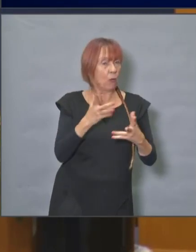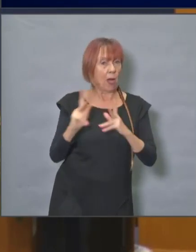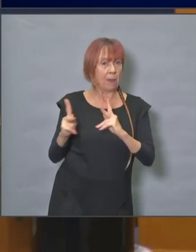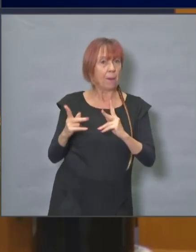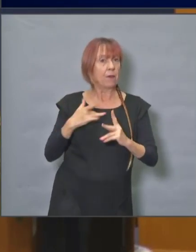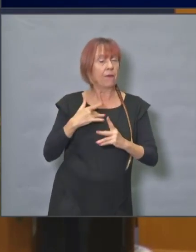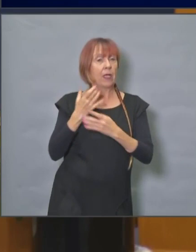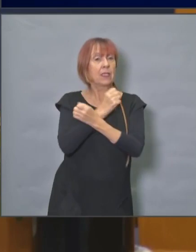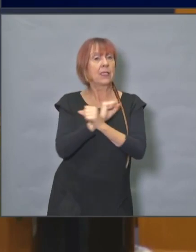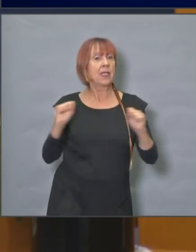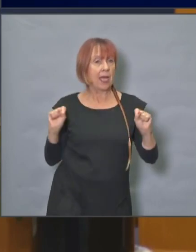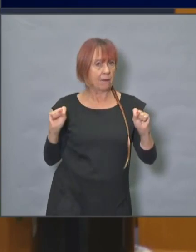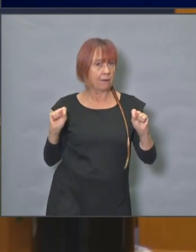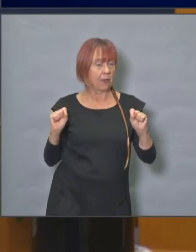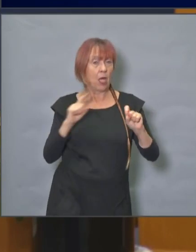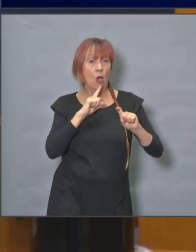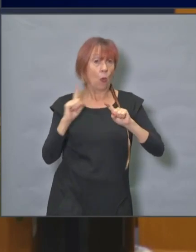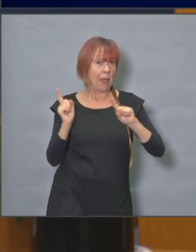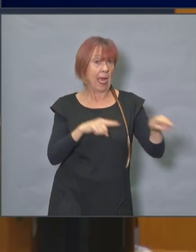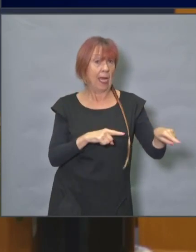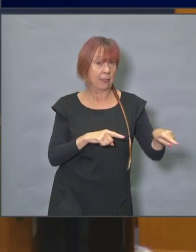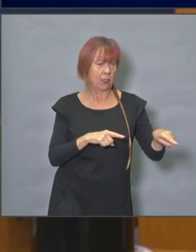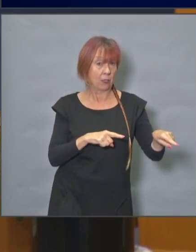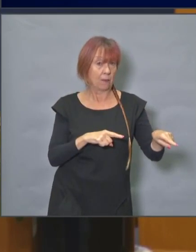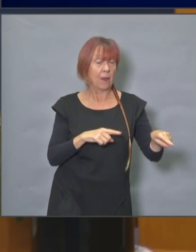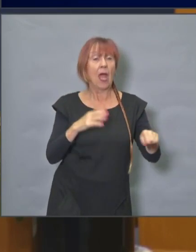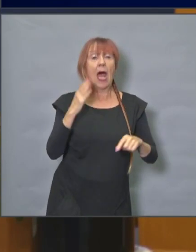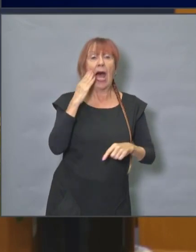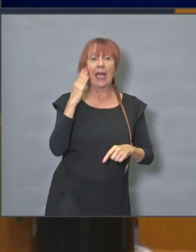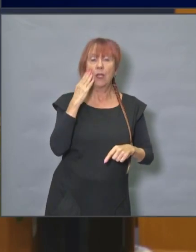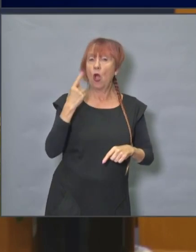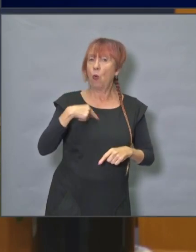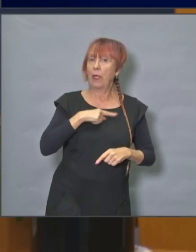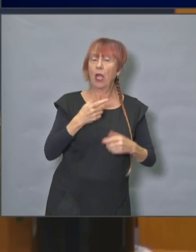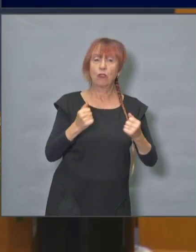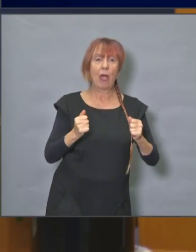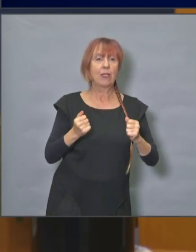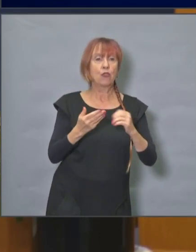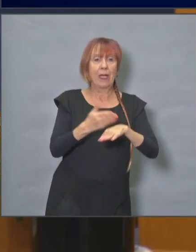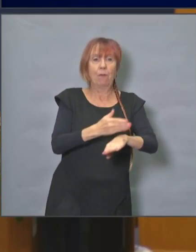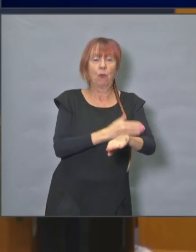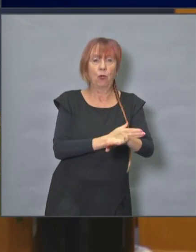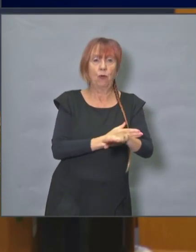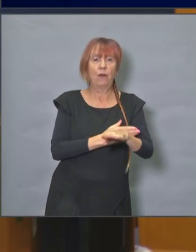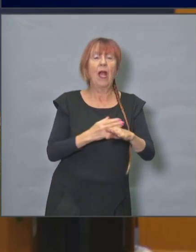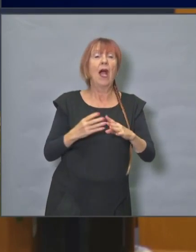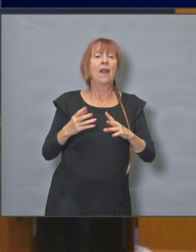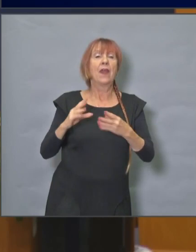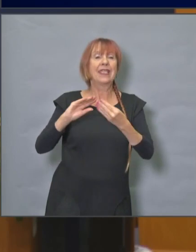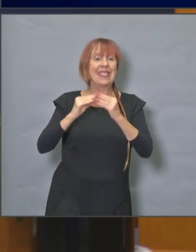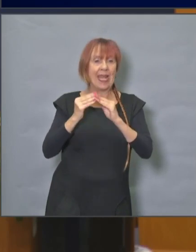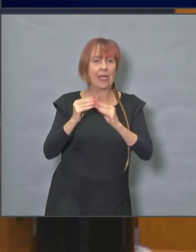do know across the board we are making efforts to improve our data collection system so that we're actually able to more